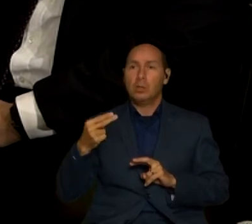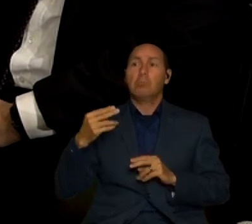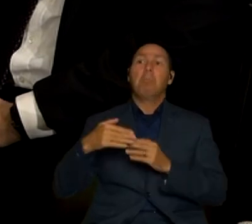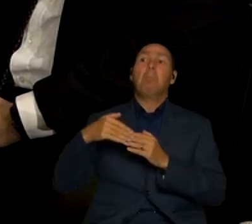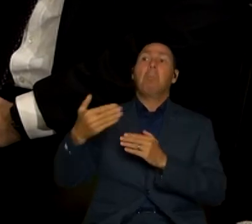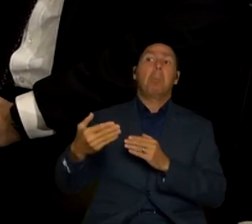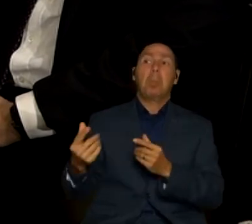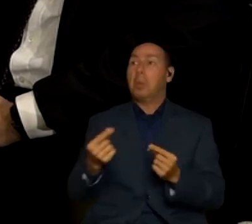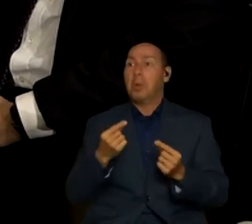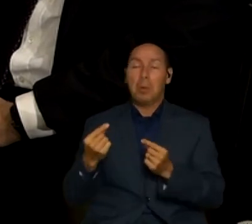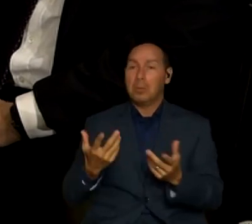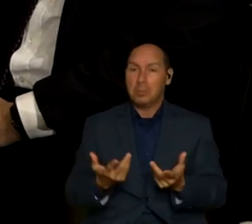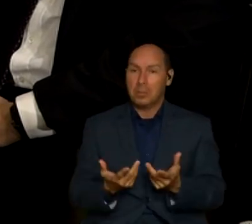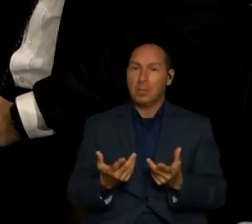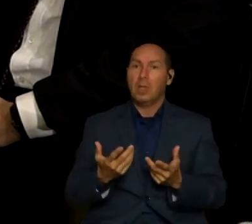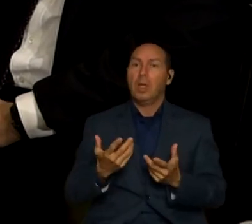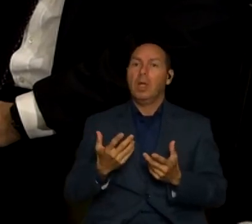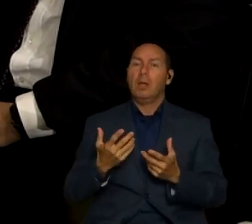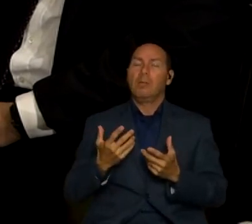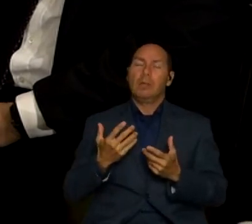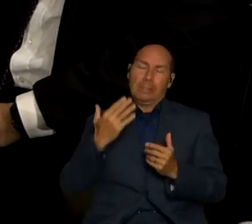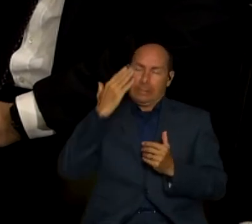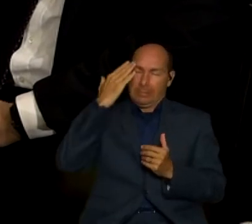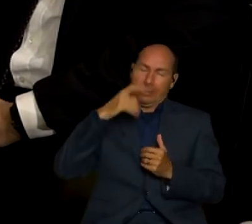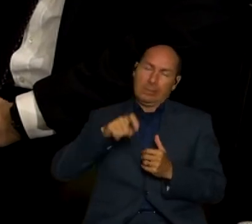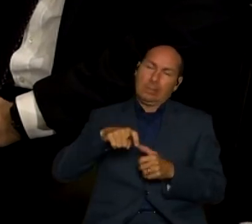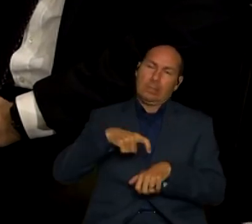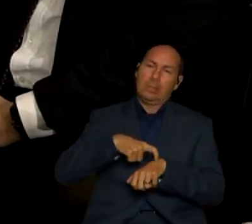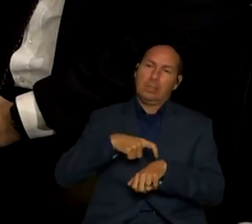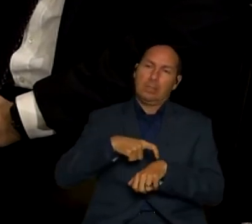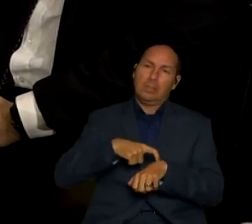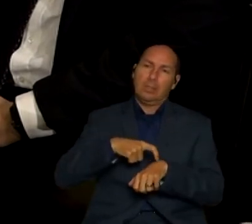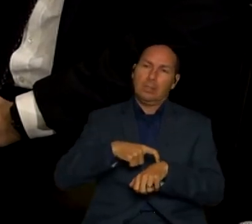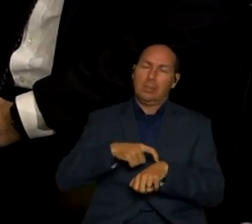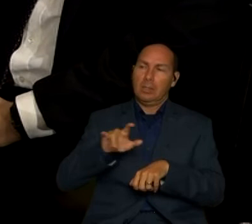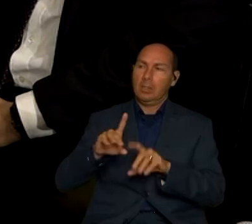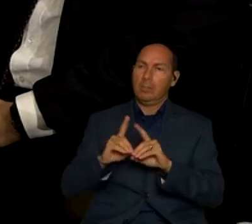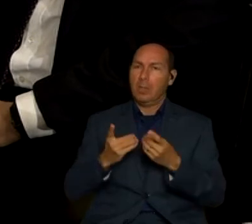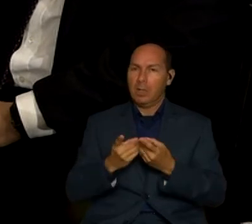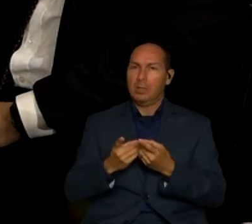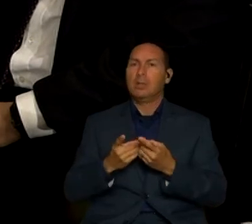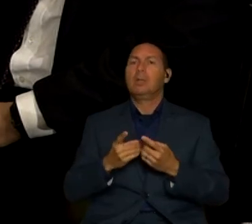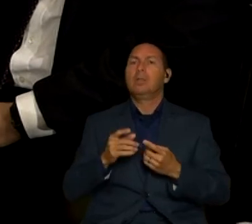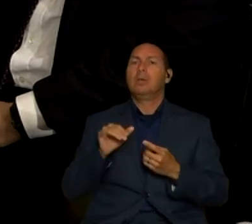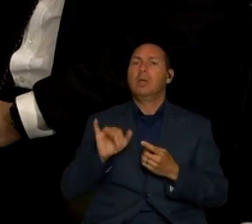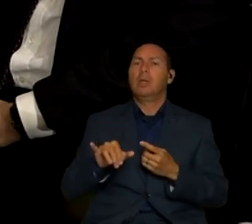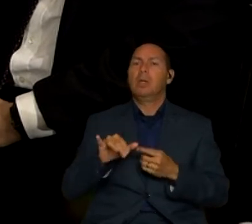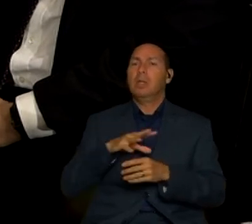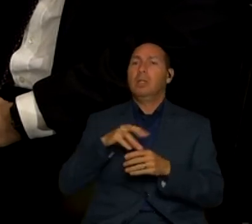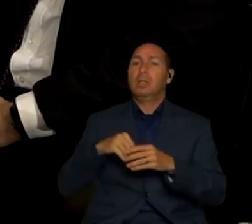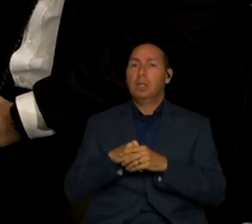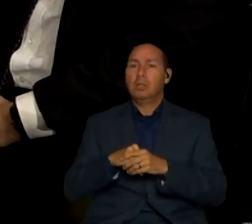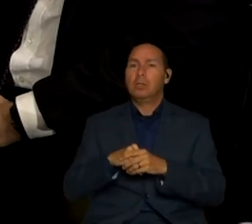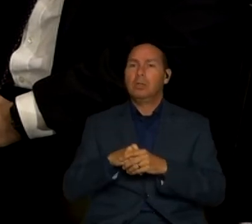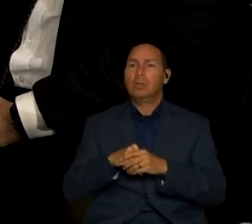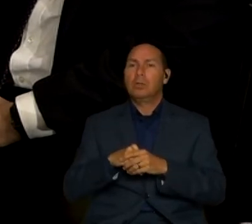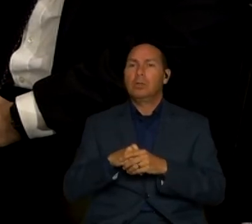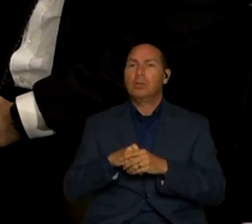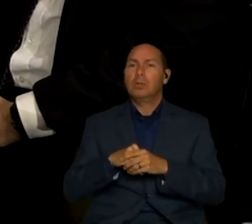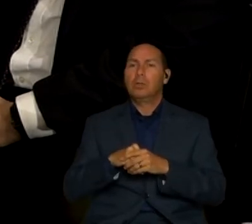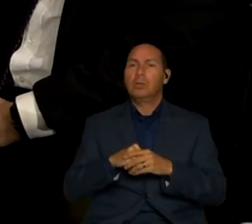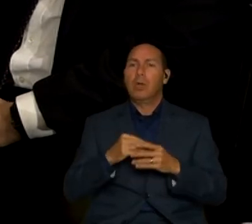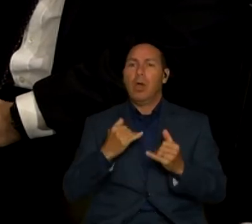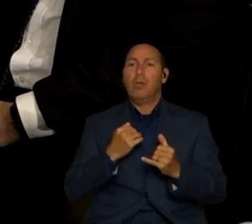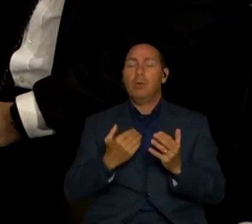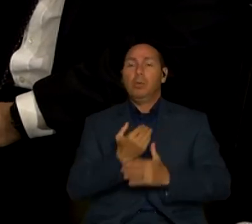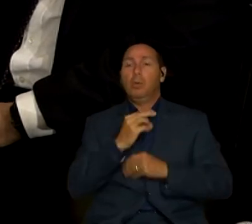more than a year ago, it's about time that OATRH becomes an integral part of this reorg, because certainly as a